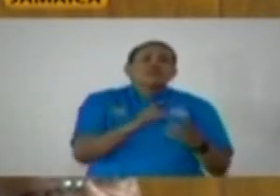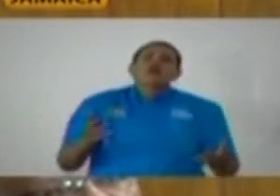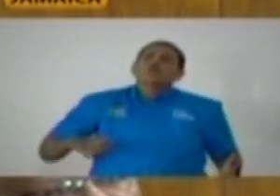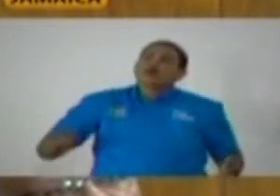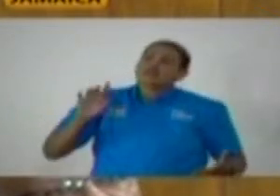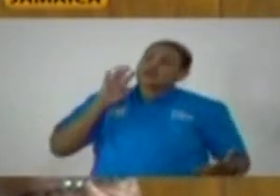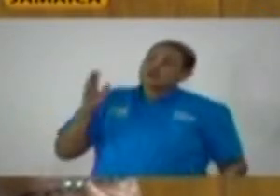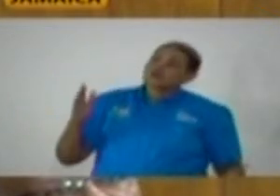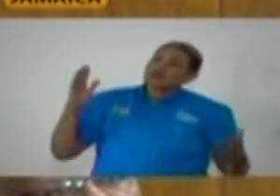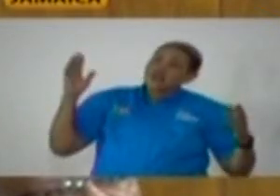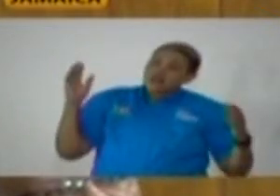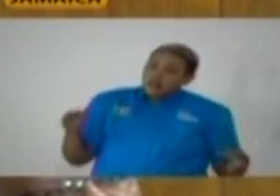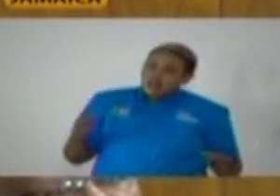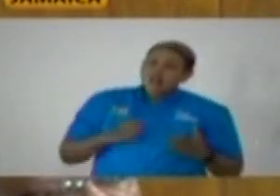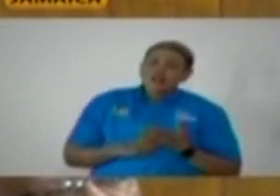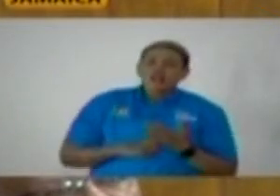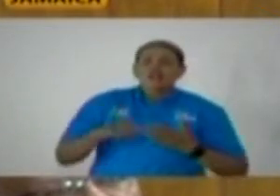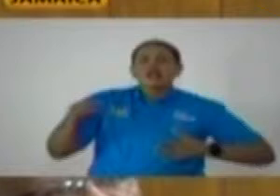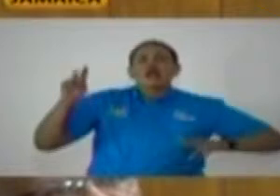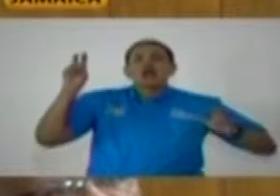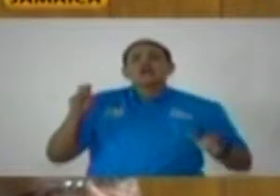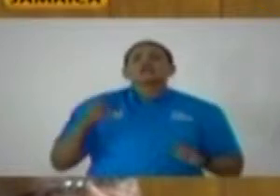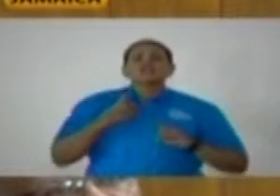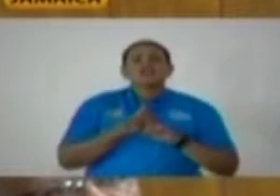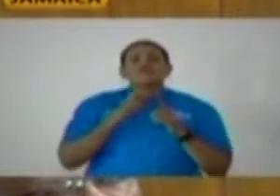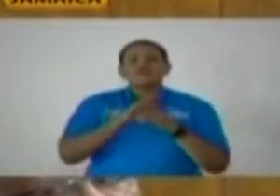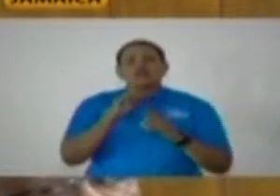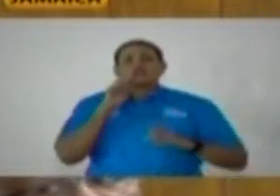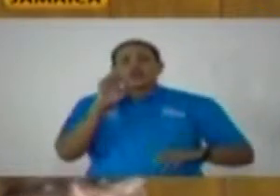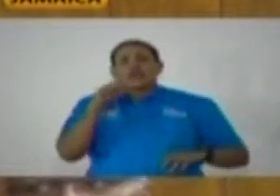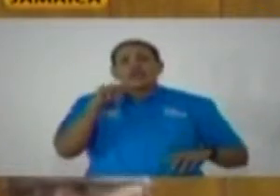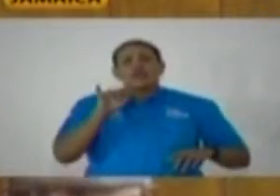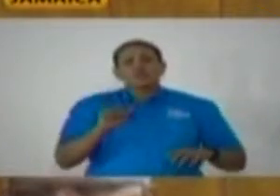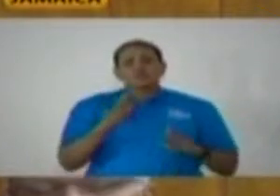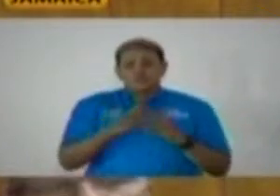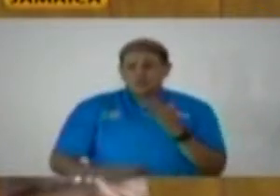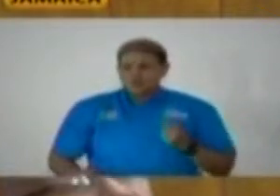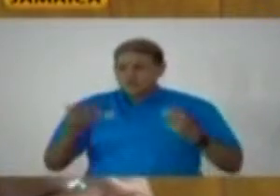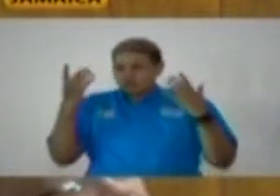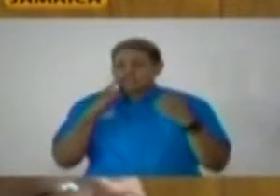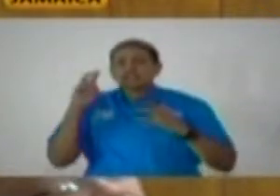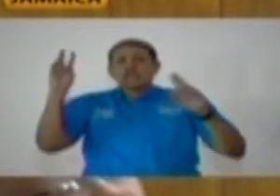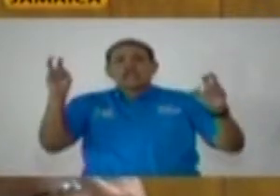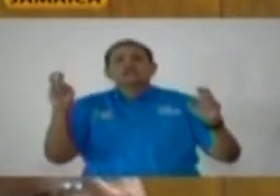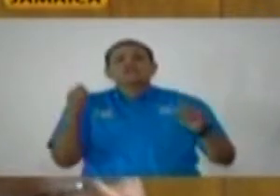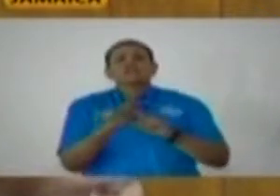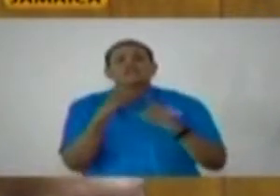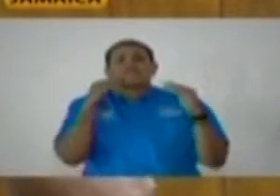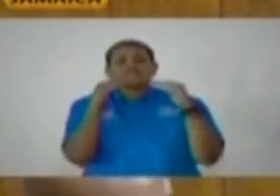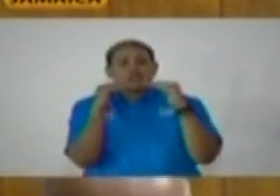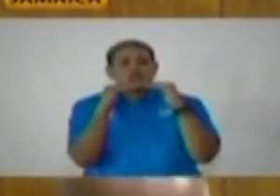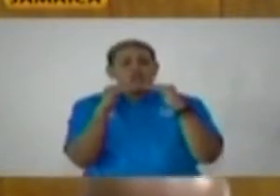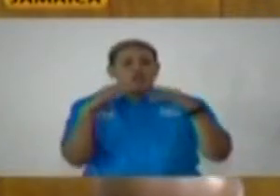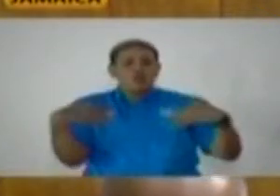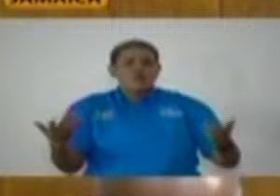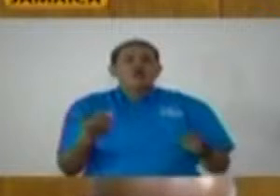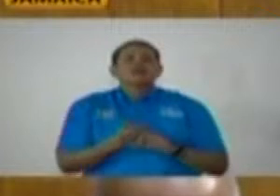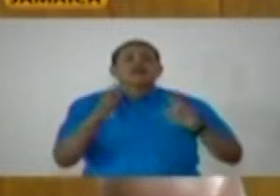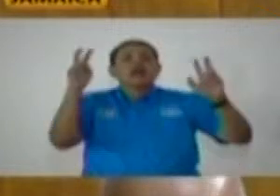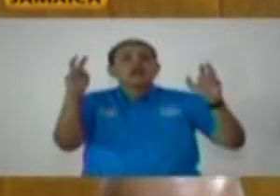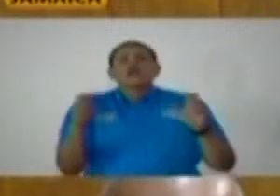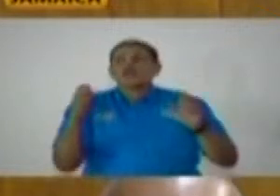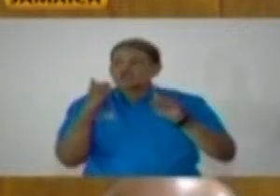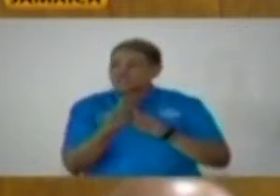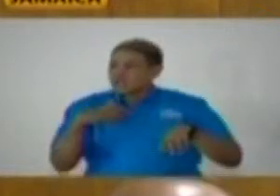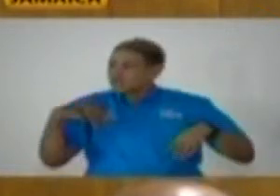going to be paid. There are issues of equity. Yes. There are issues of fairness. Yes. And there are